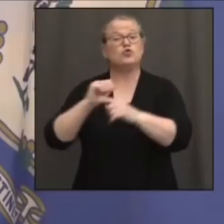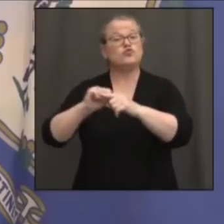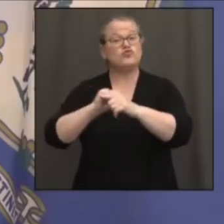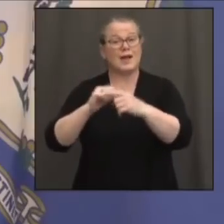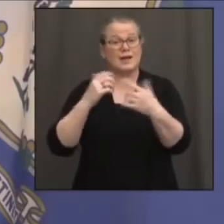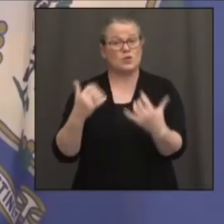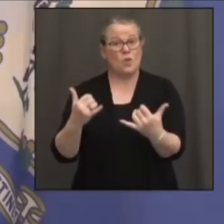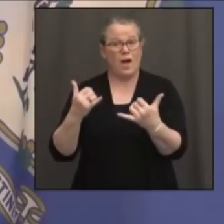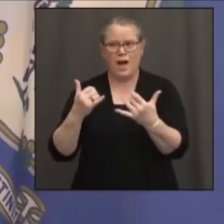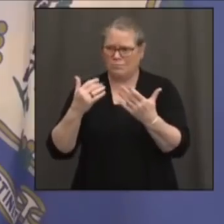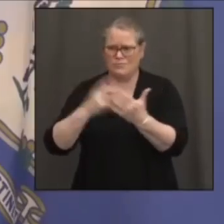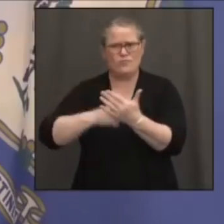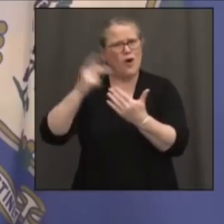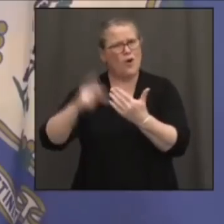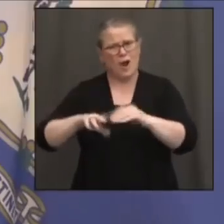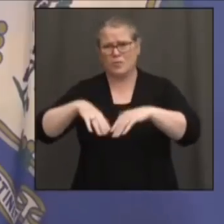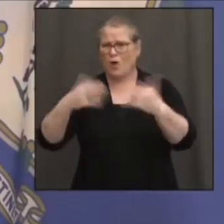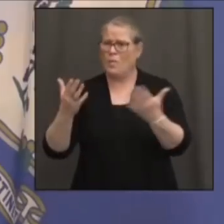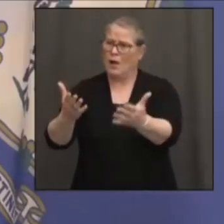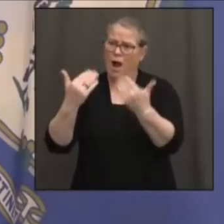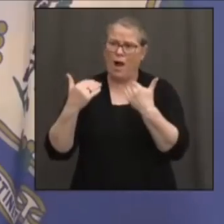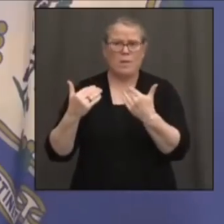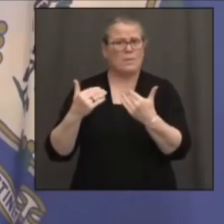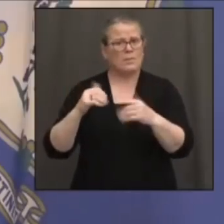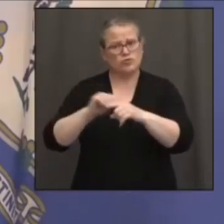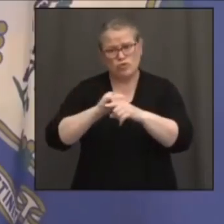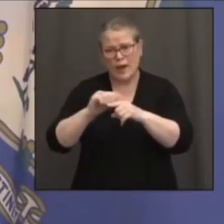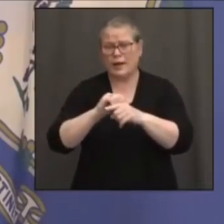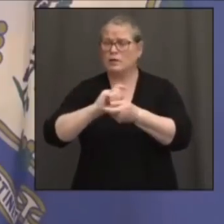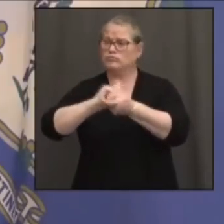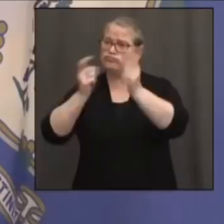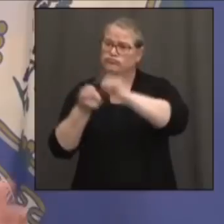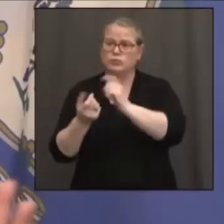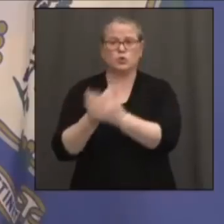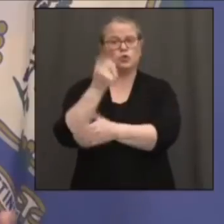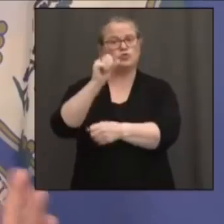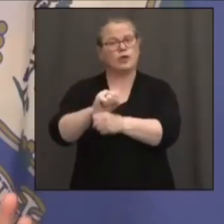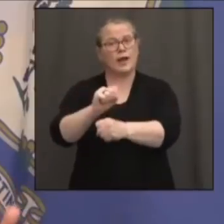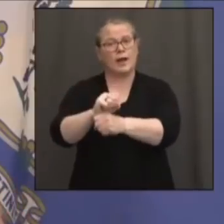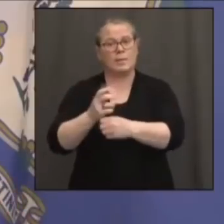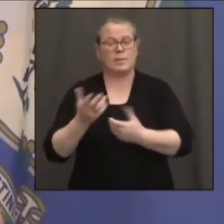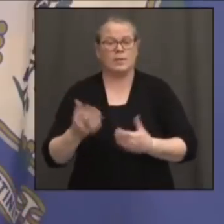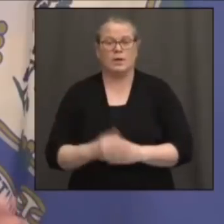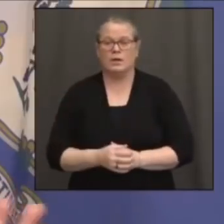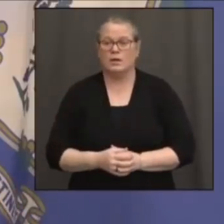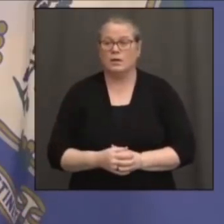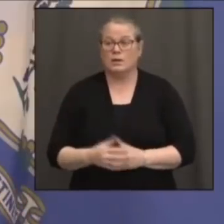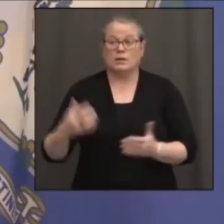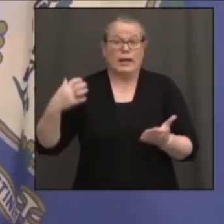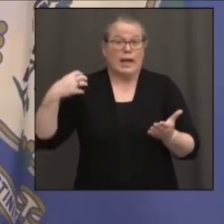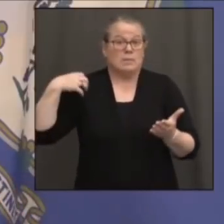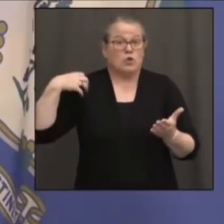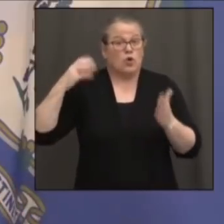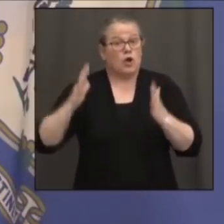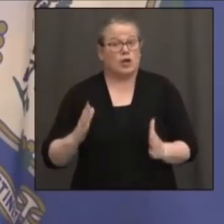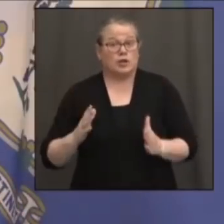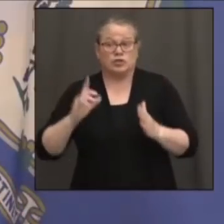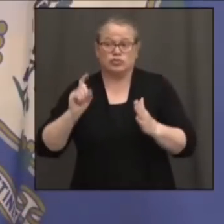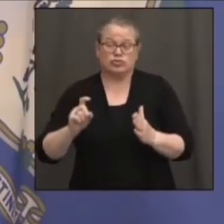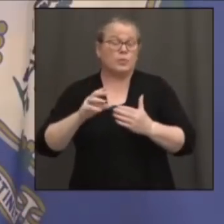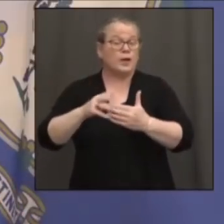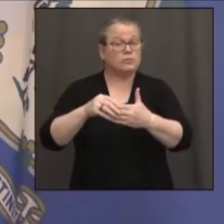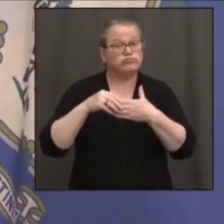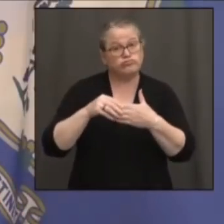employer. Maybe you have to pay just a little bit more right now to get people back in the game. There's some hesitancy. Maybe I stay at home an